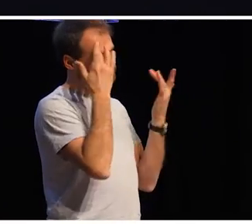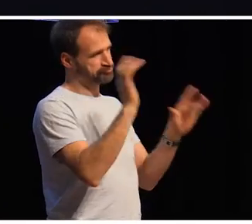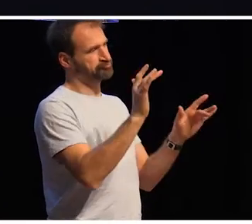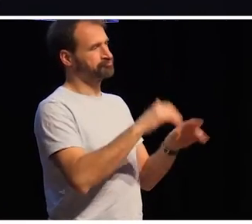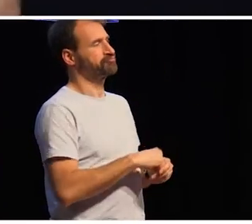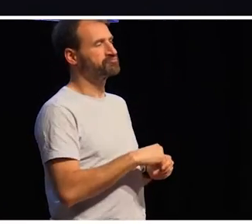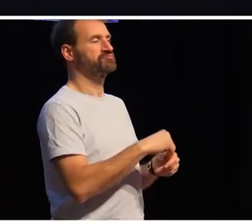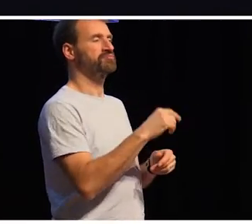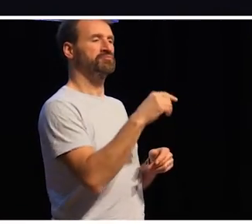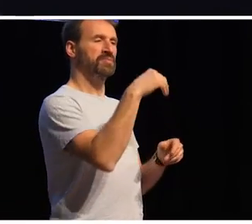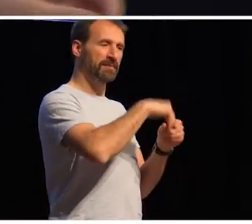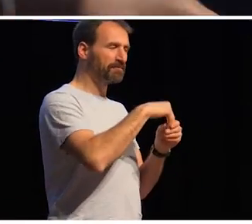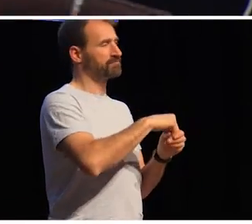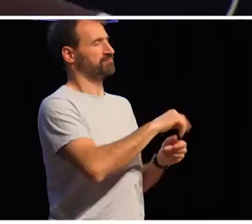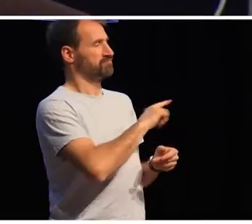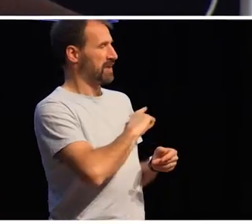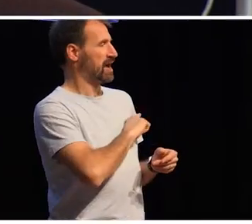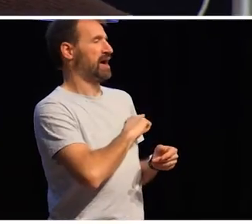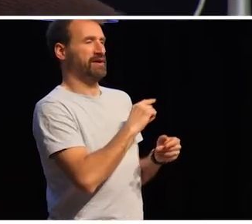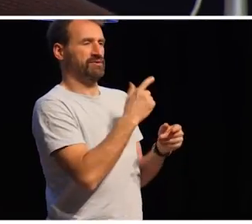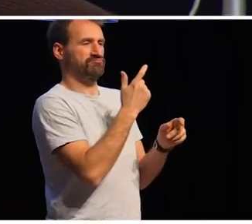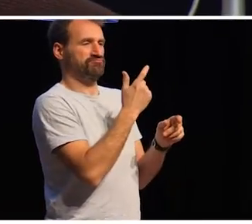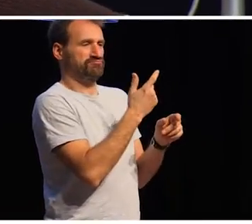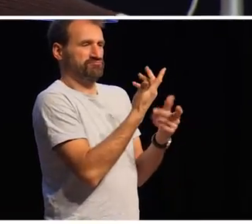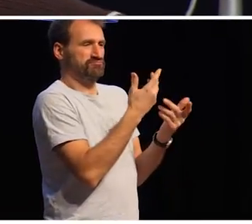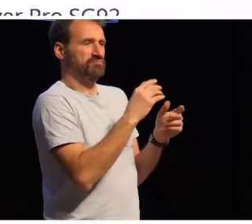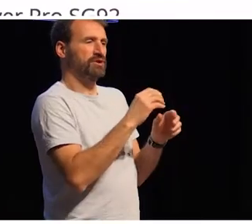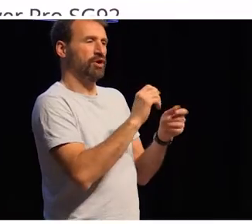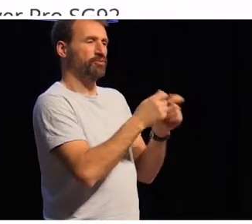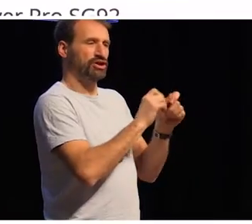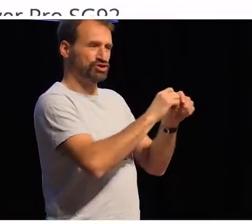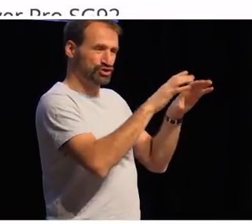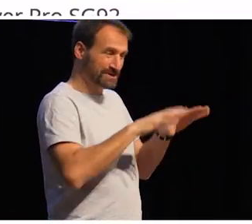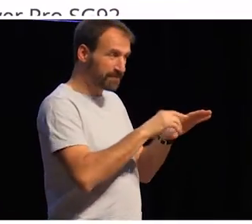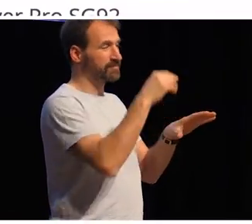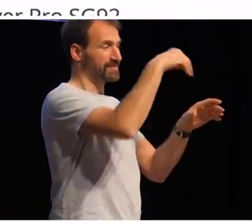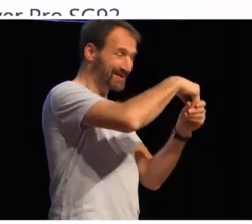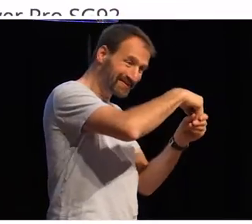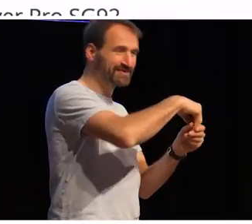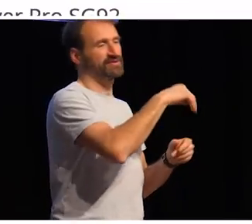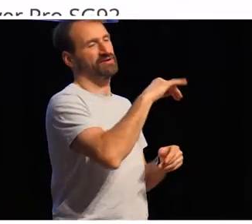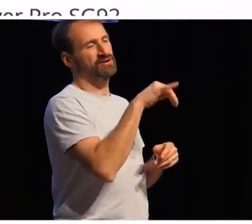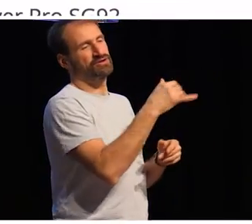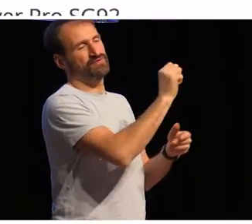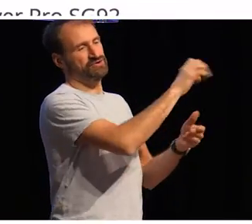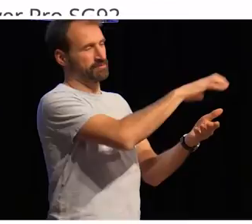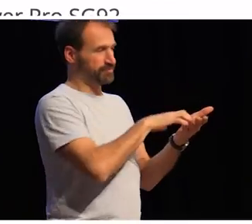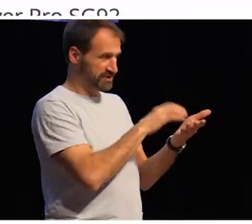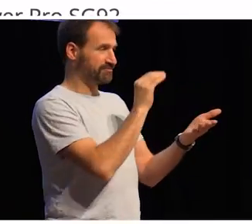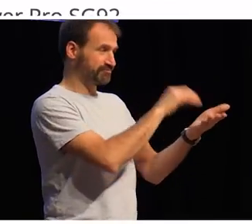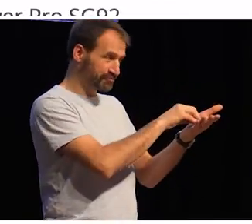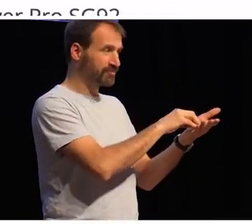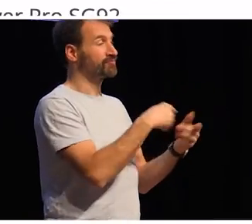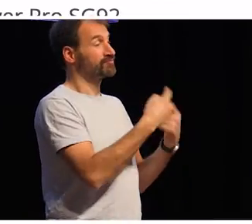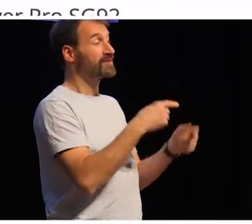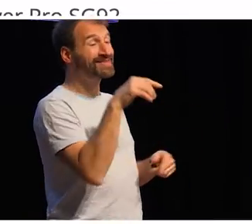of you, some of you, connected to it. And of course, remember I talked about the concept of GPIO? These are the GPIO pins.